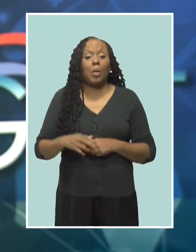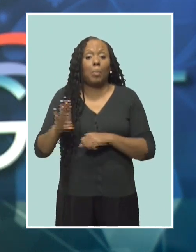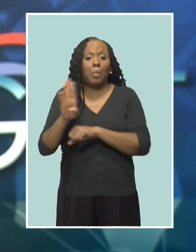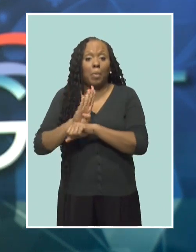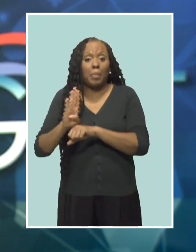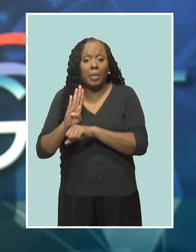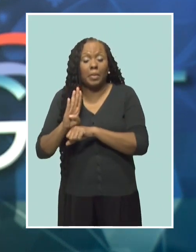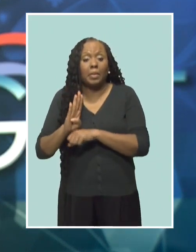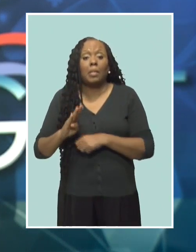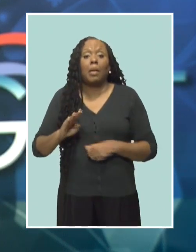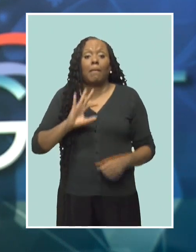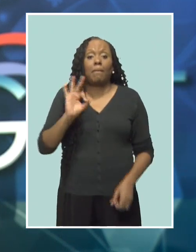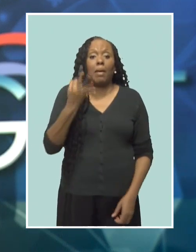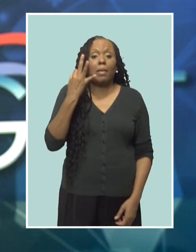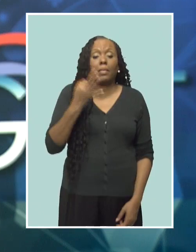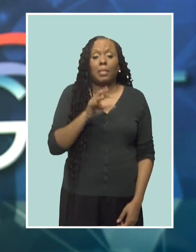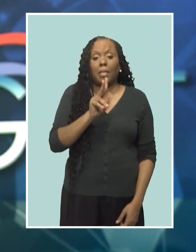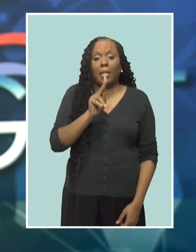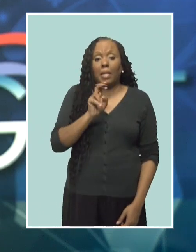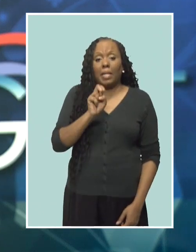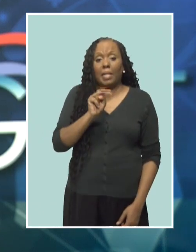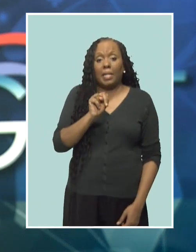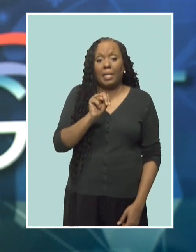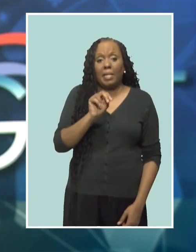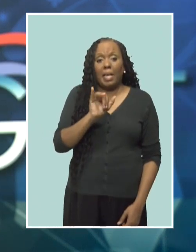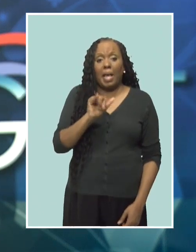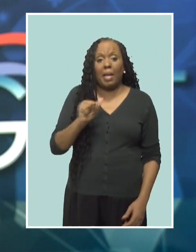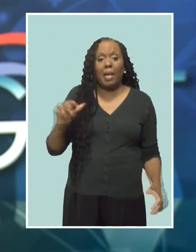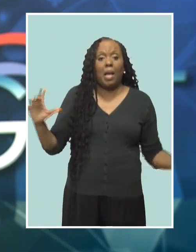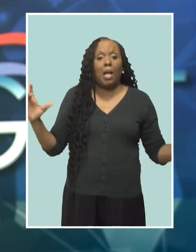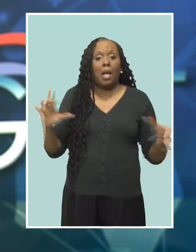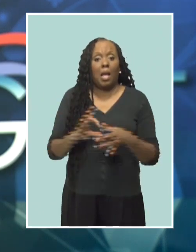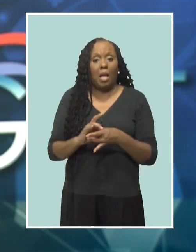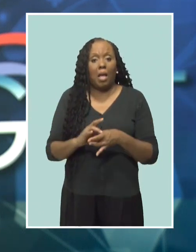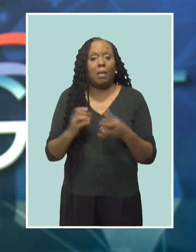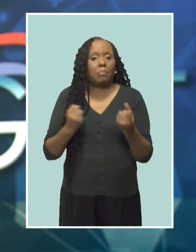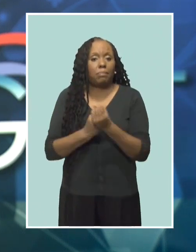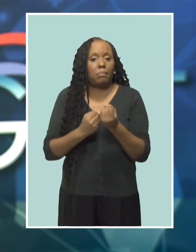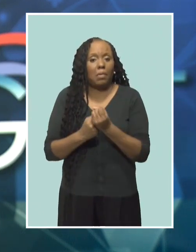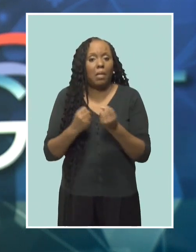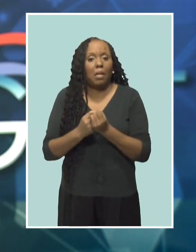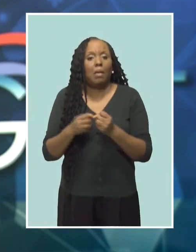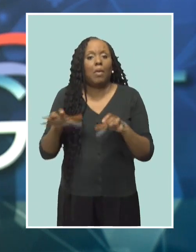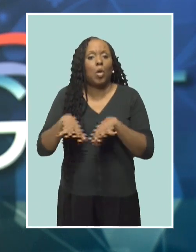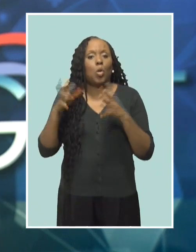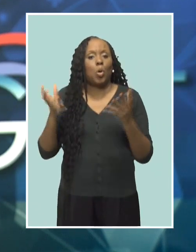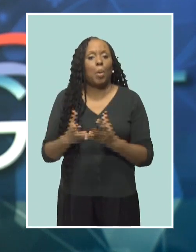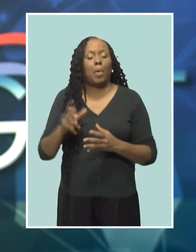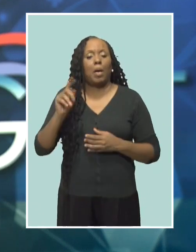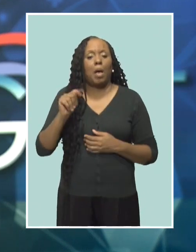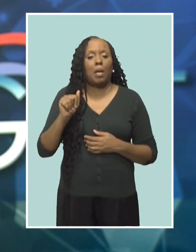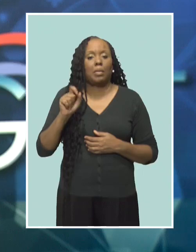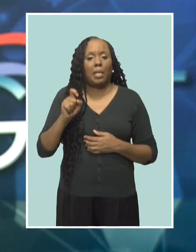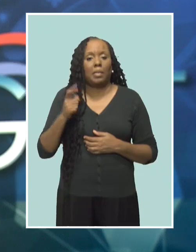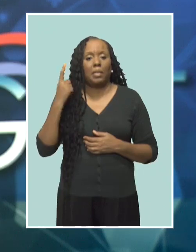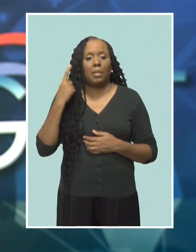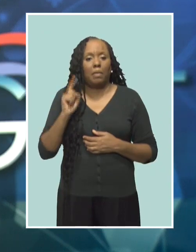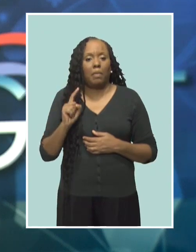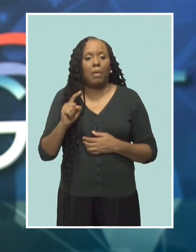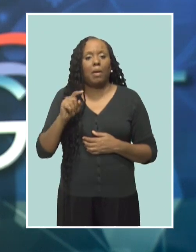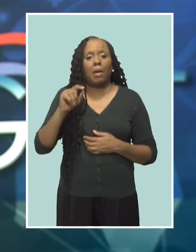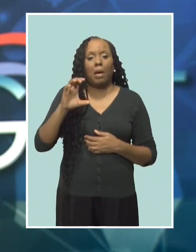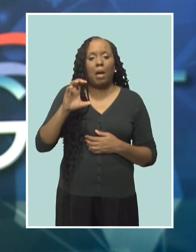in advocating for the implementation of global taxes on carbon emissions ahead of the opening of the 2024 UN Climate Change,